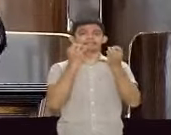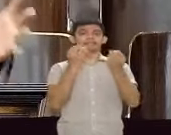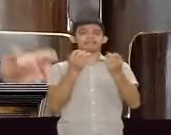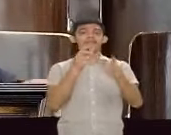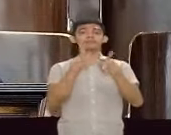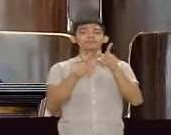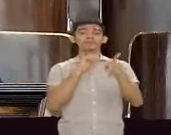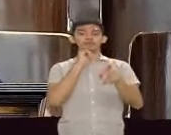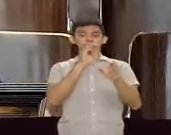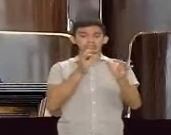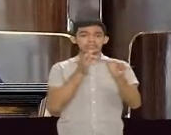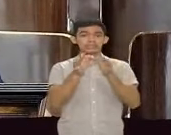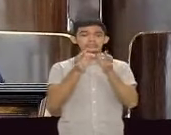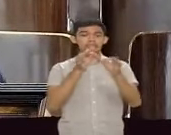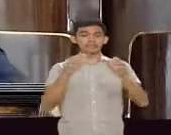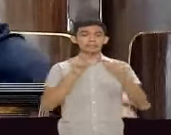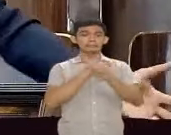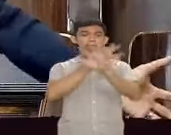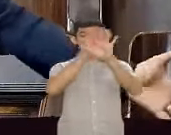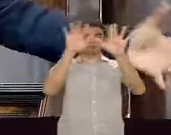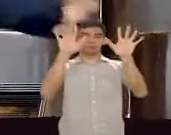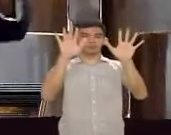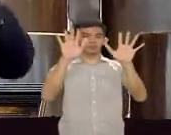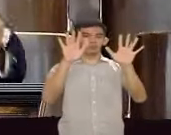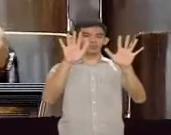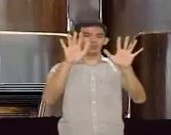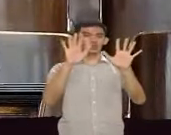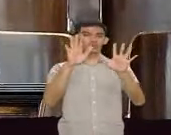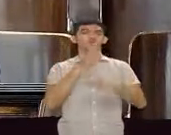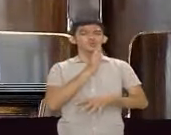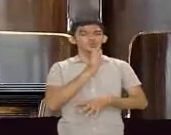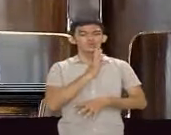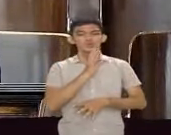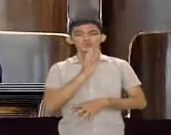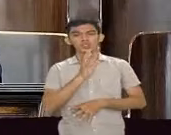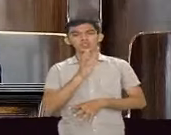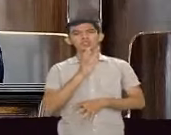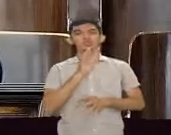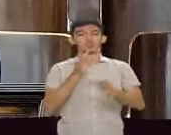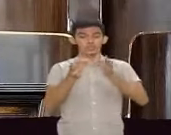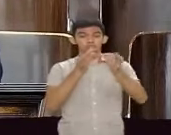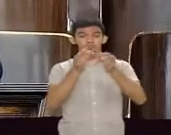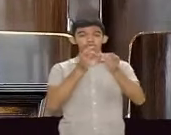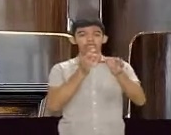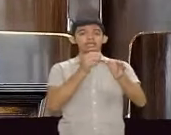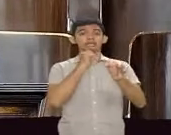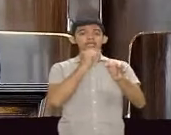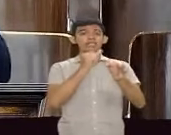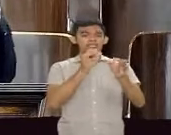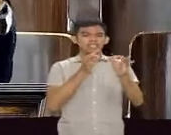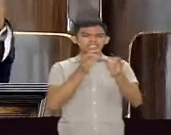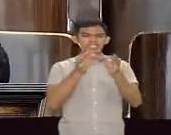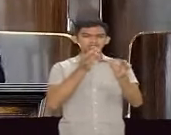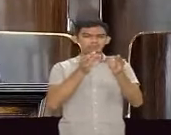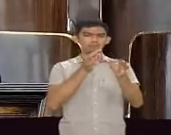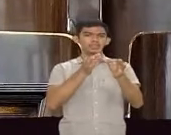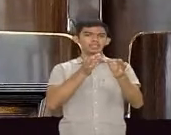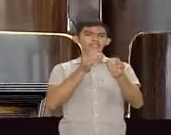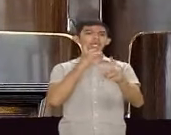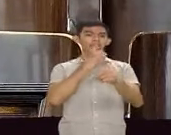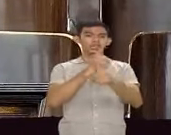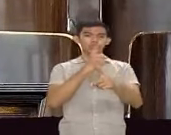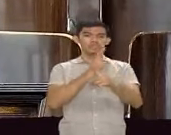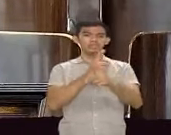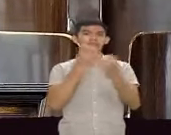do not clarify that. Mura ba giratsada na lang ang tanan. And of course, for many who do